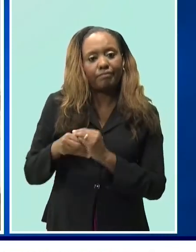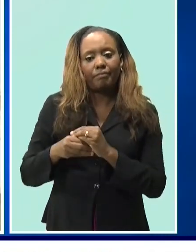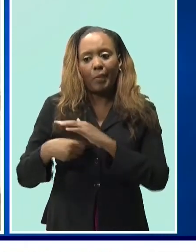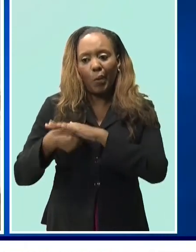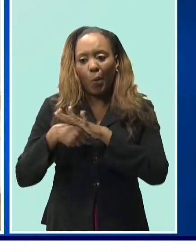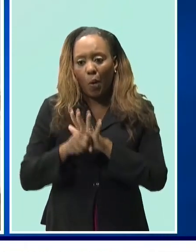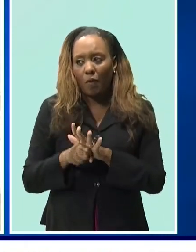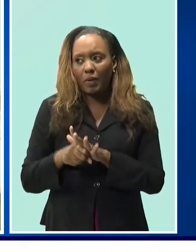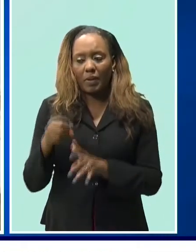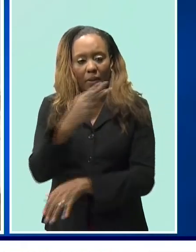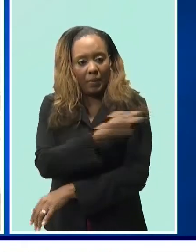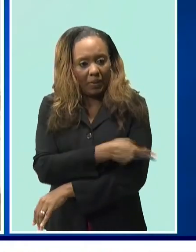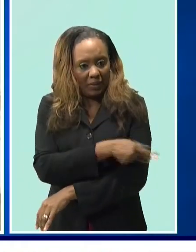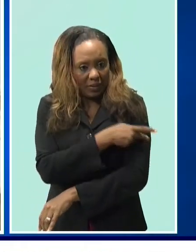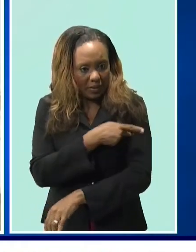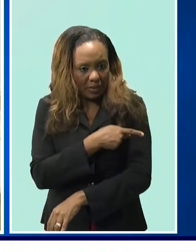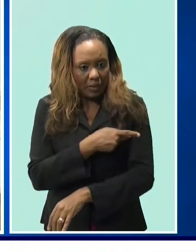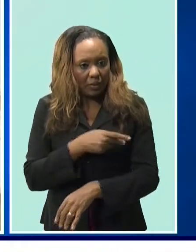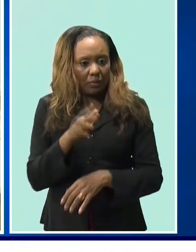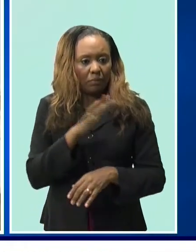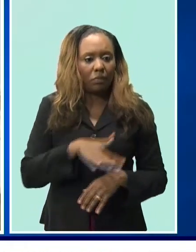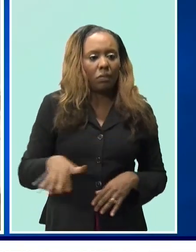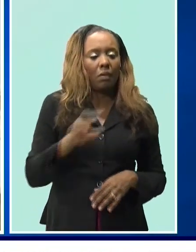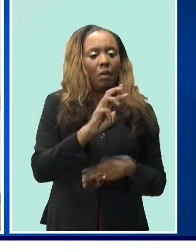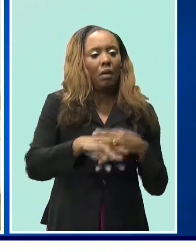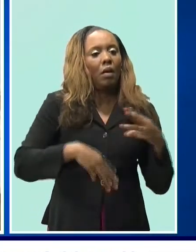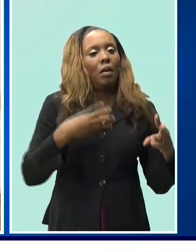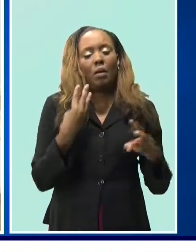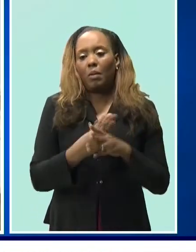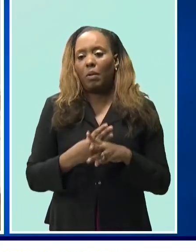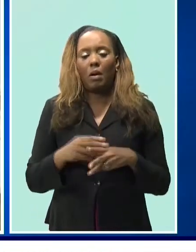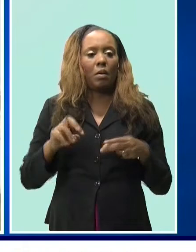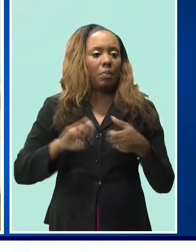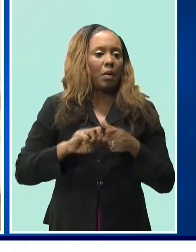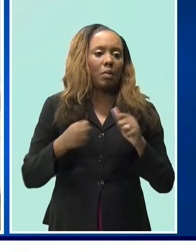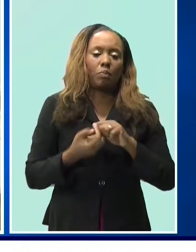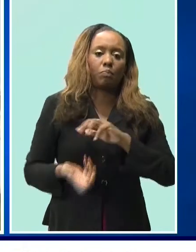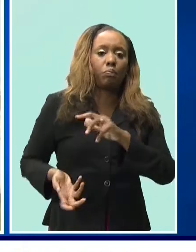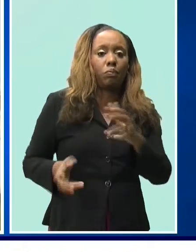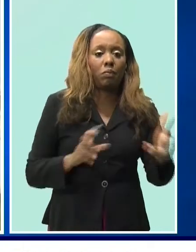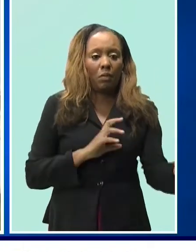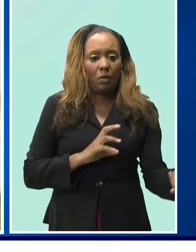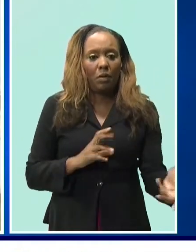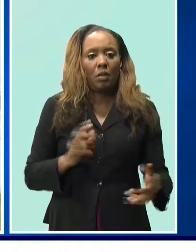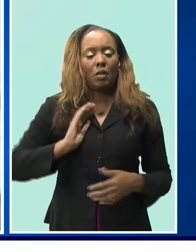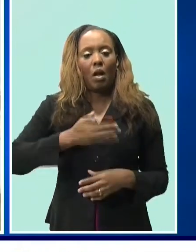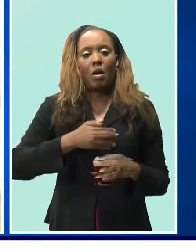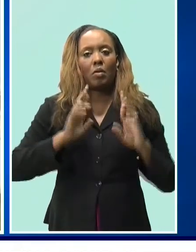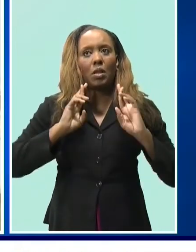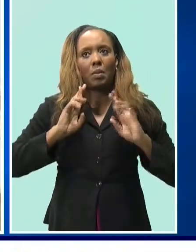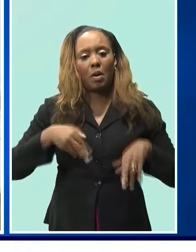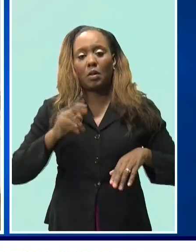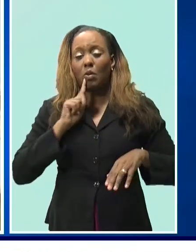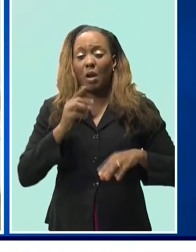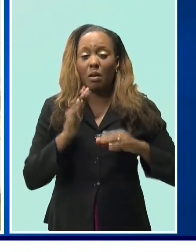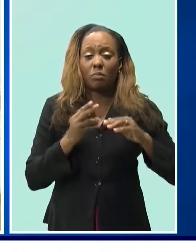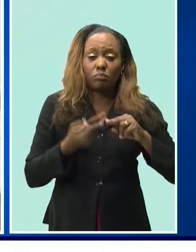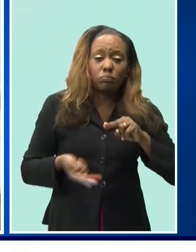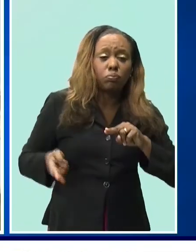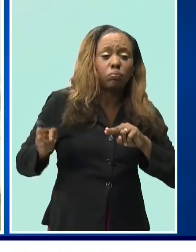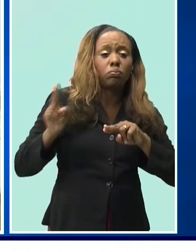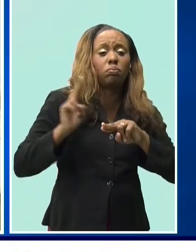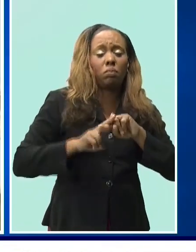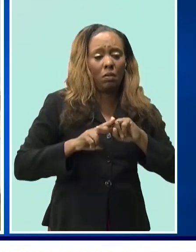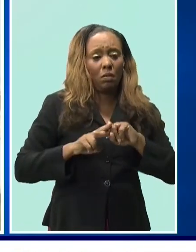COVID as a worldwide and international pandemic. So we've had to ramp up our responses in terms